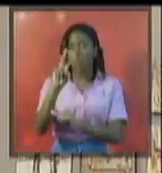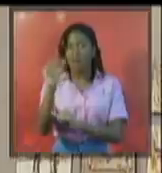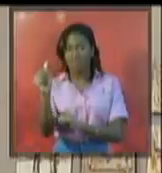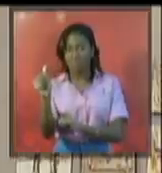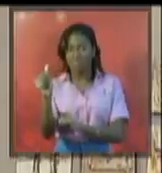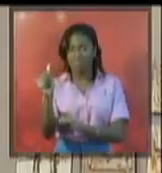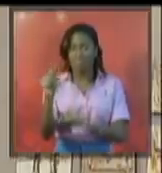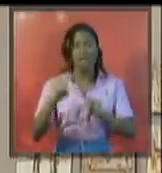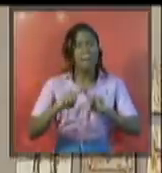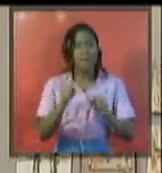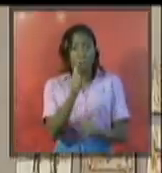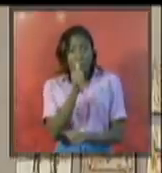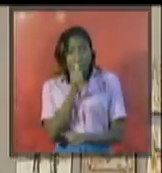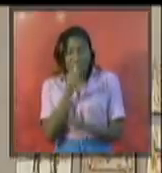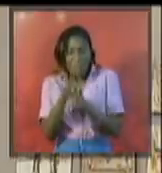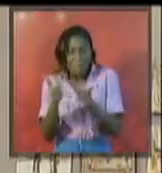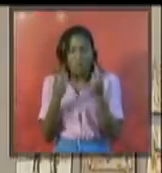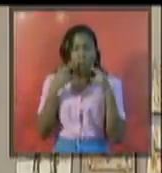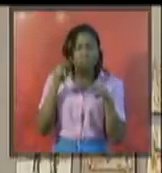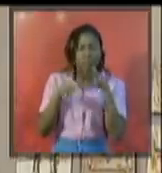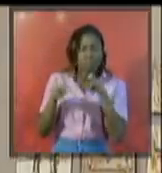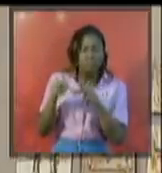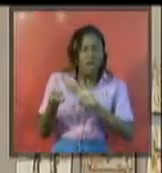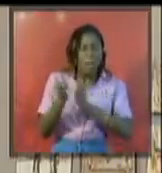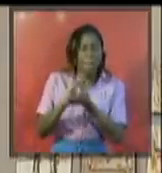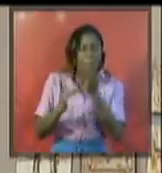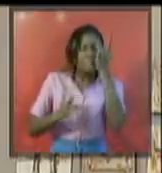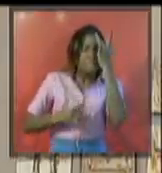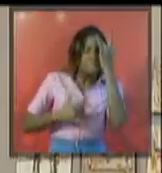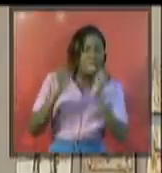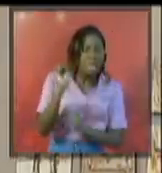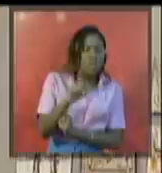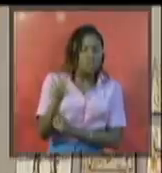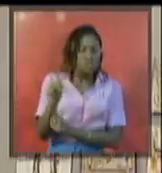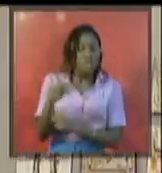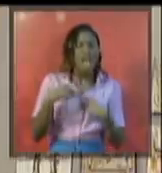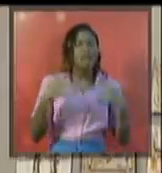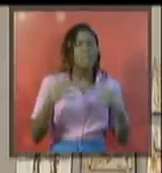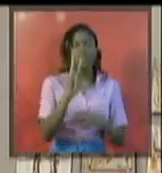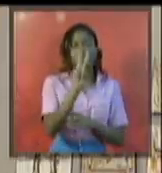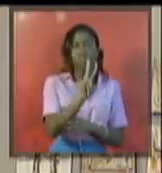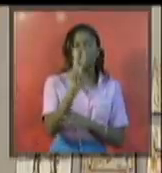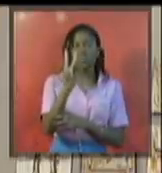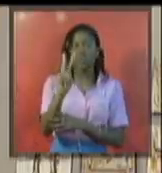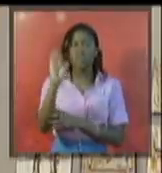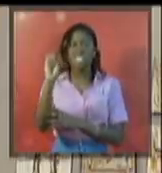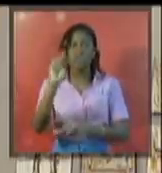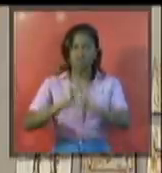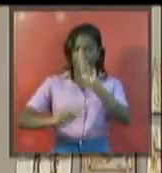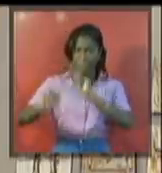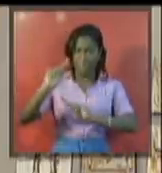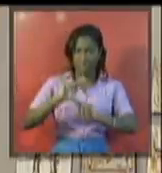facilities, we have a total of 320 persons, with 22 persons at the Balandra